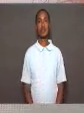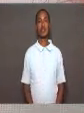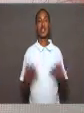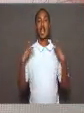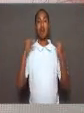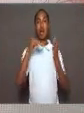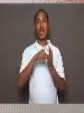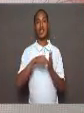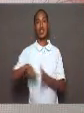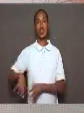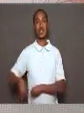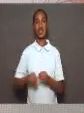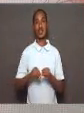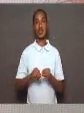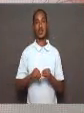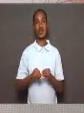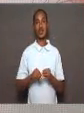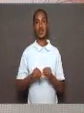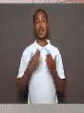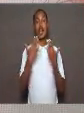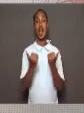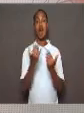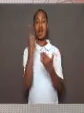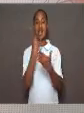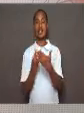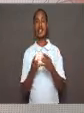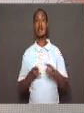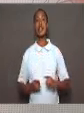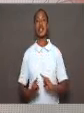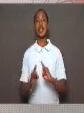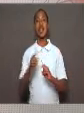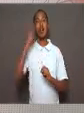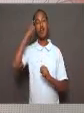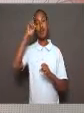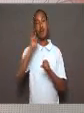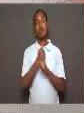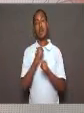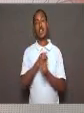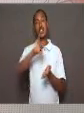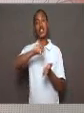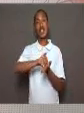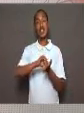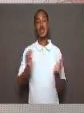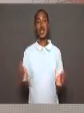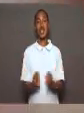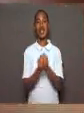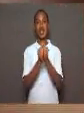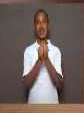Hello again, students. Let us now list the methods for preparing salt